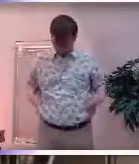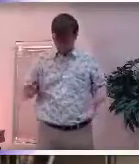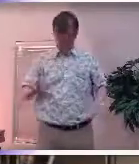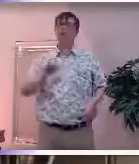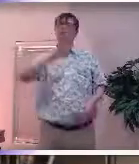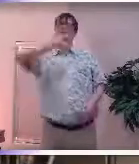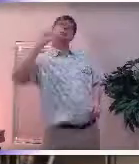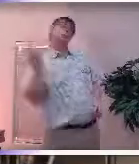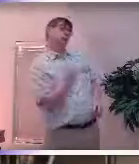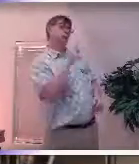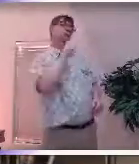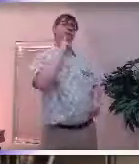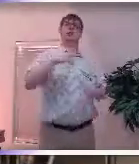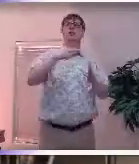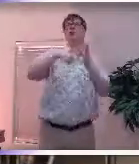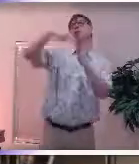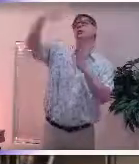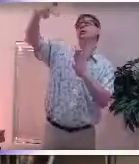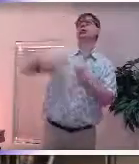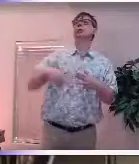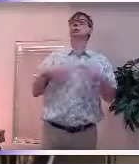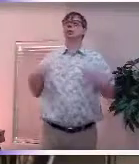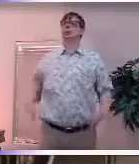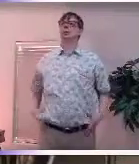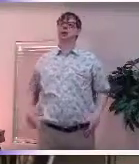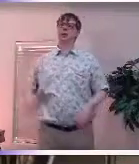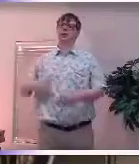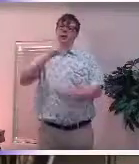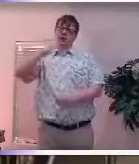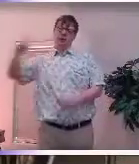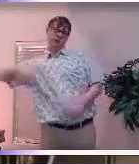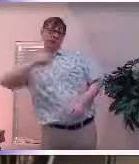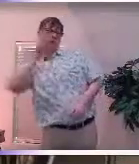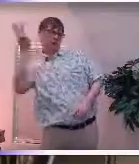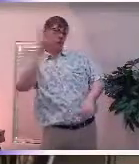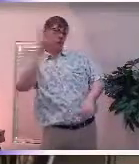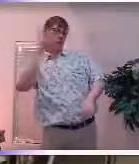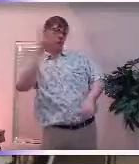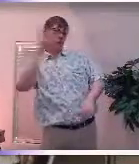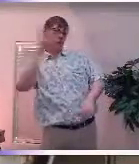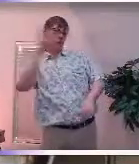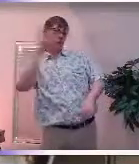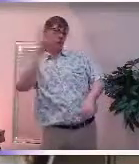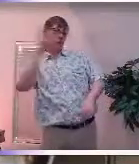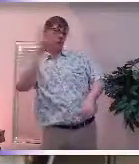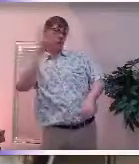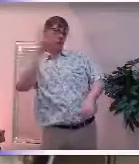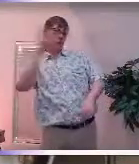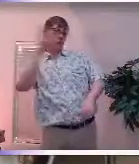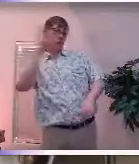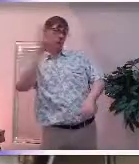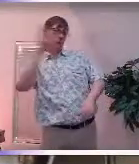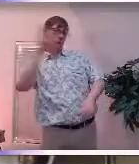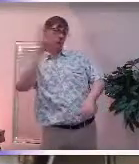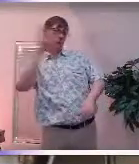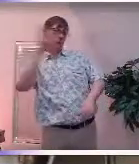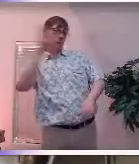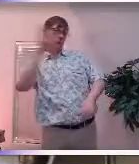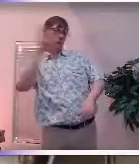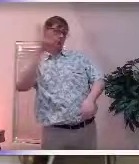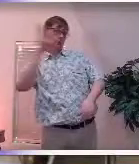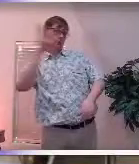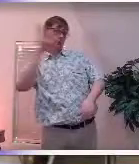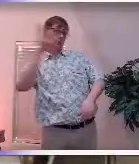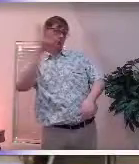And yet we have a new body every 3 years. So that's my first part. Second is,